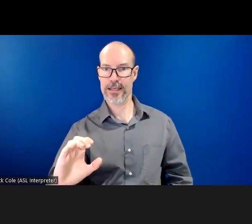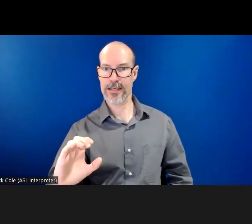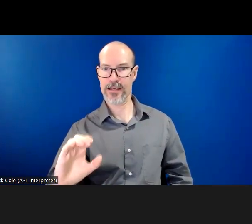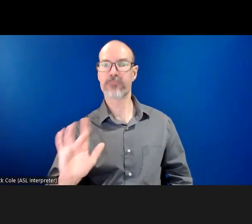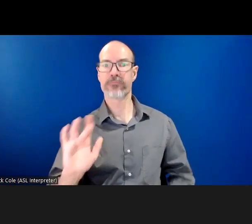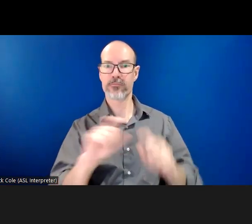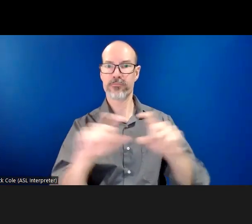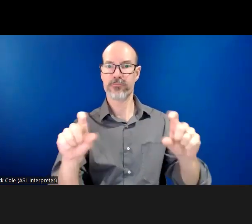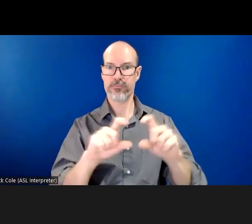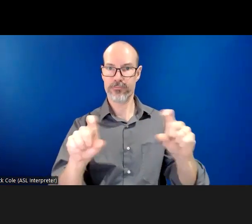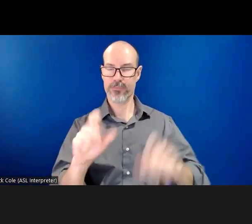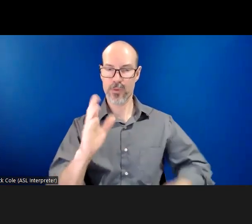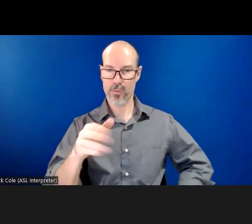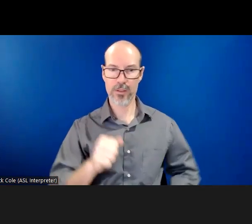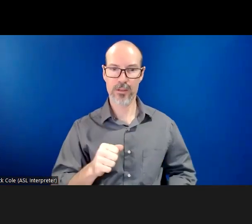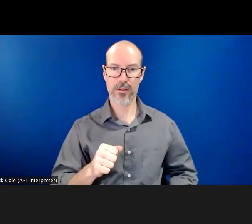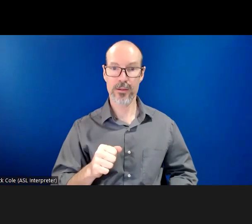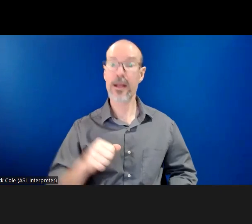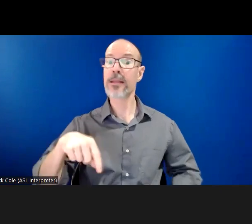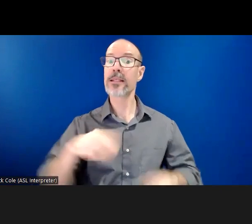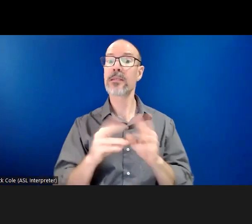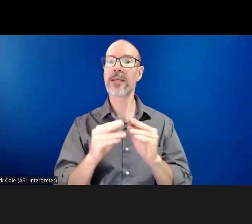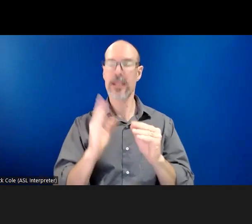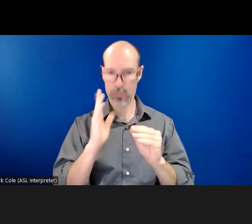Also, just so everyone knows, this meeting is being recorded.